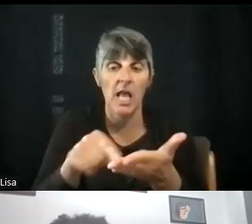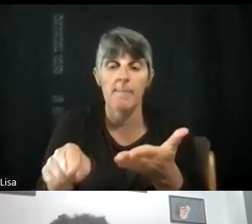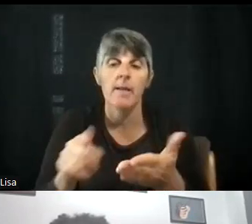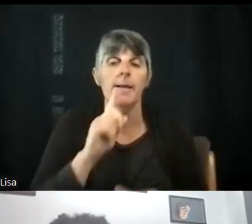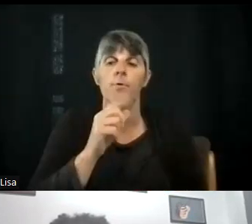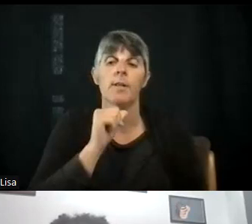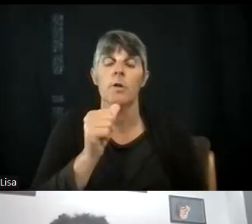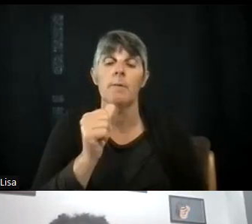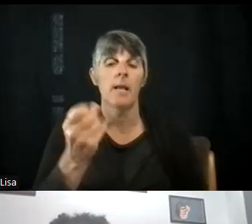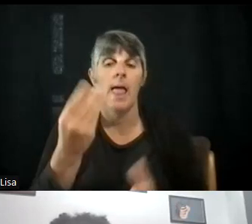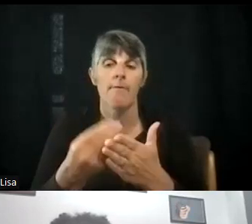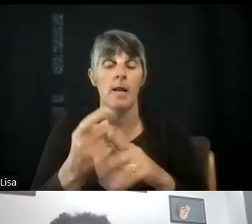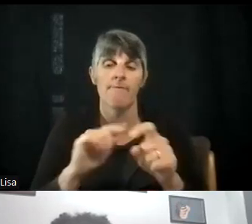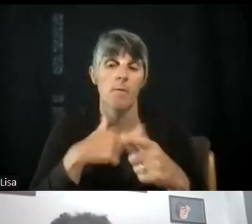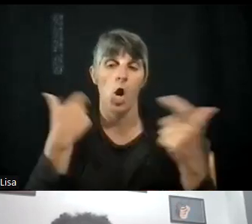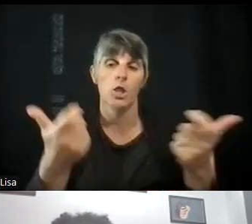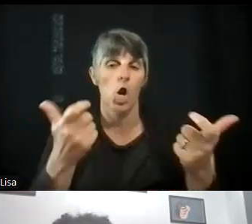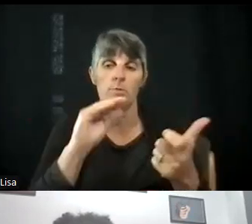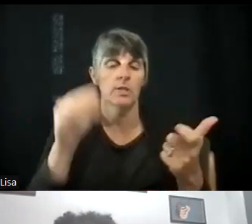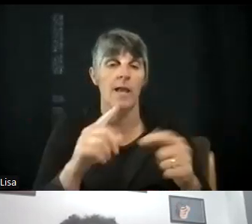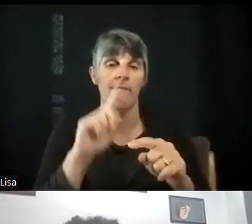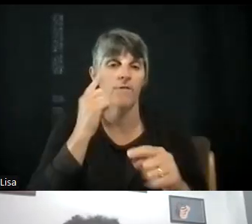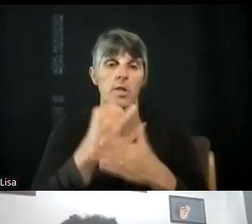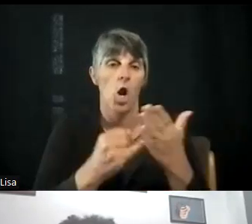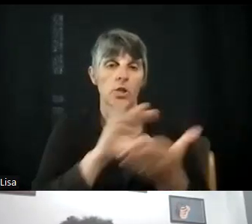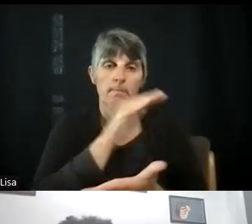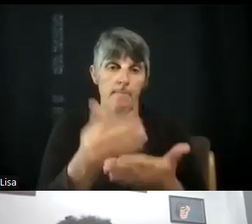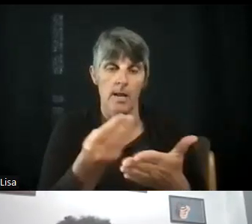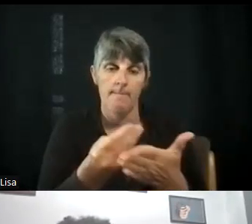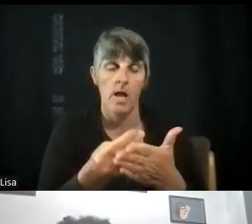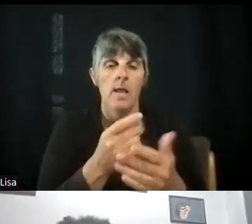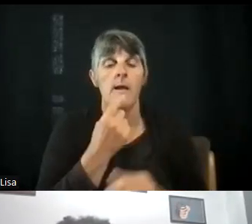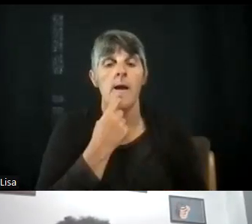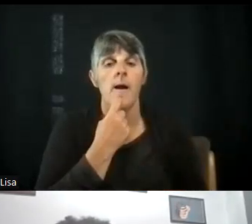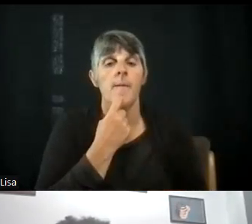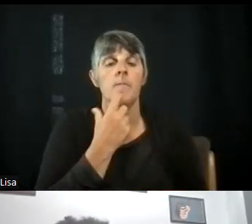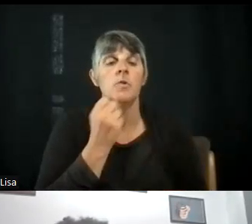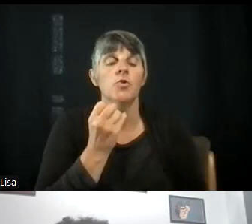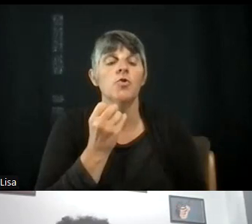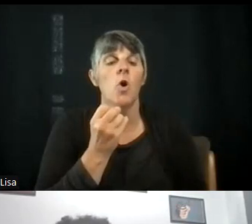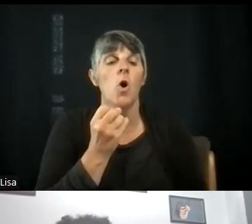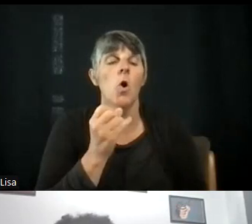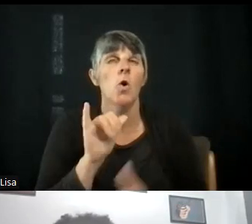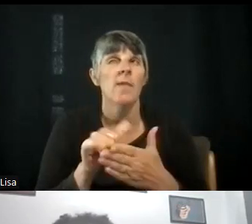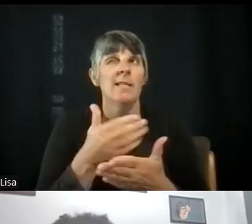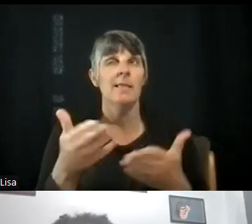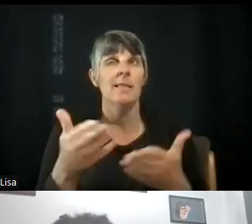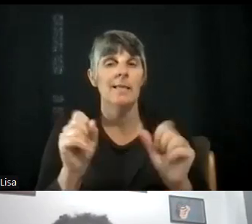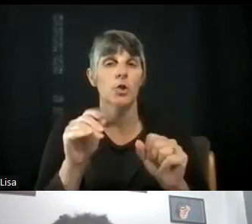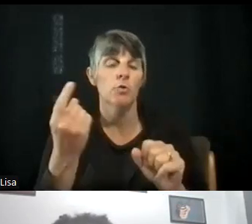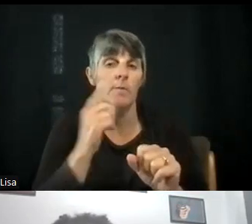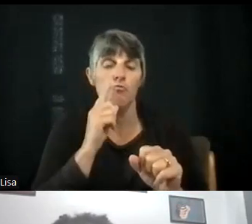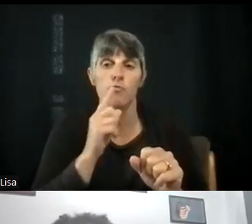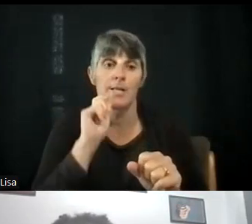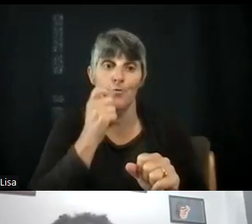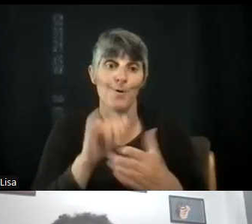be very much money out of our larger percent for the arts bucket of money. So it's a kind of thing where we could do something really